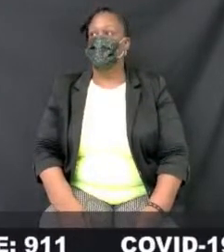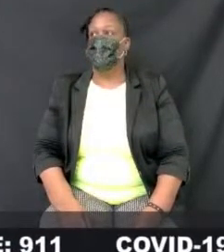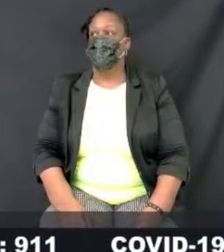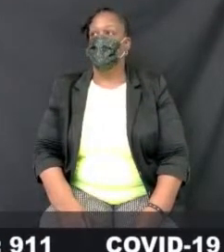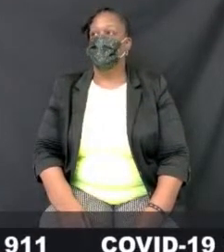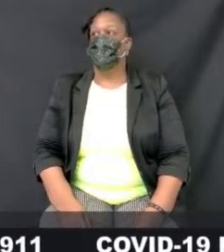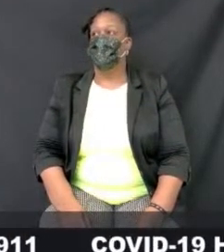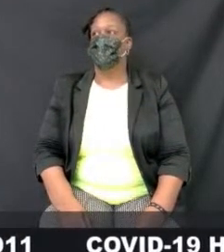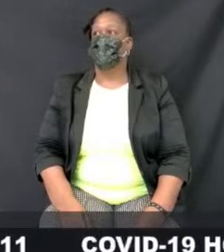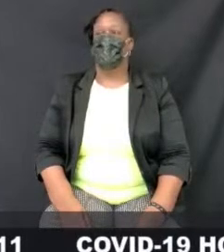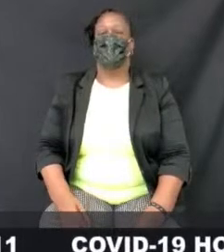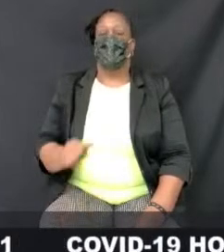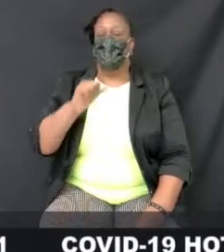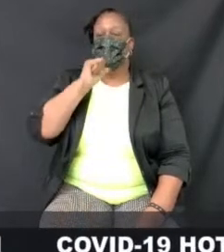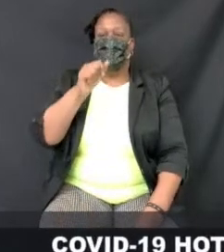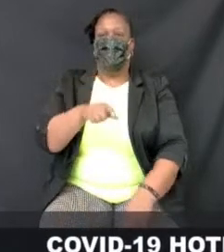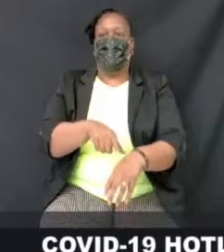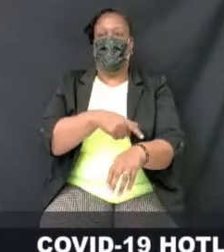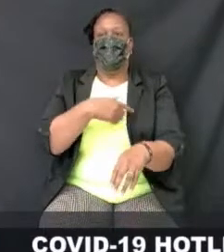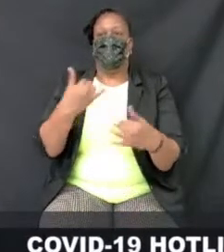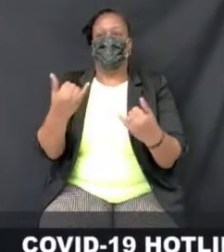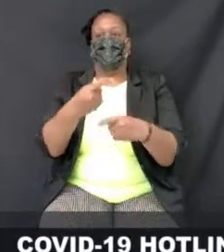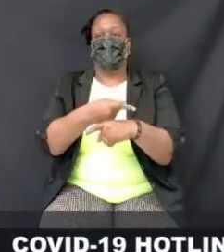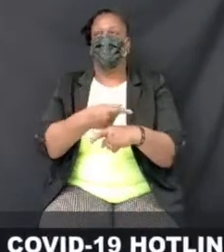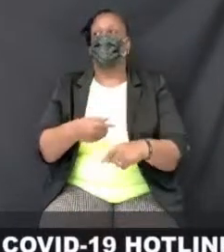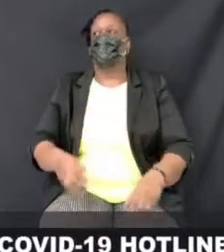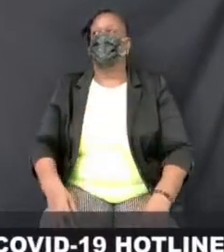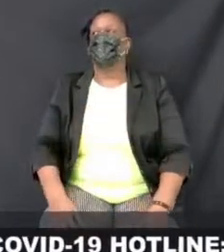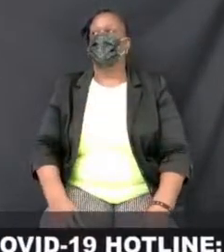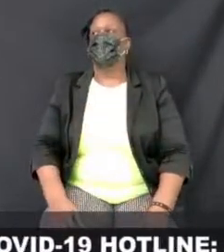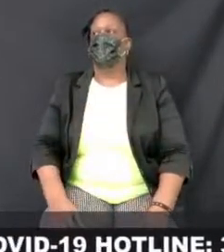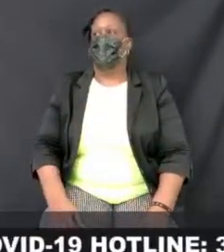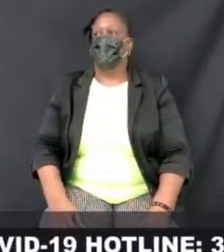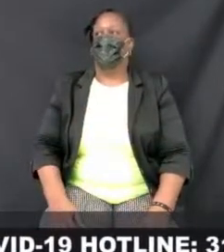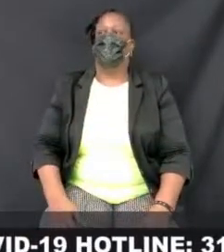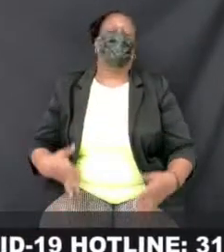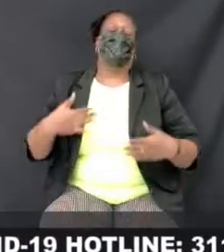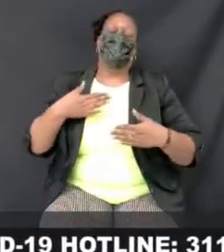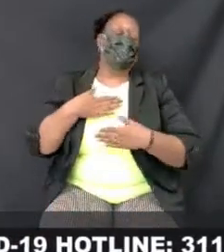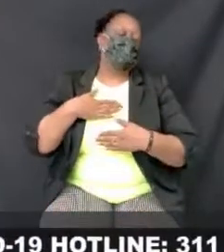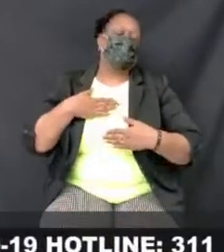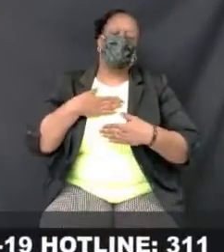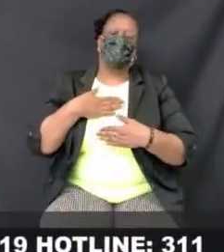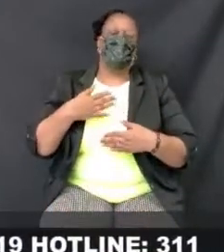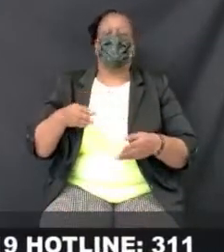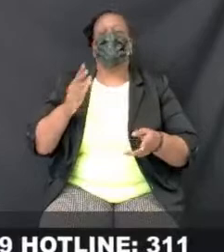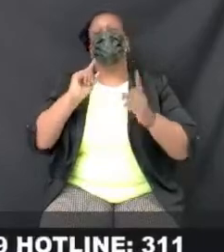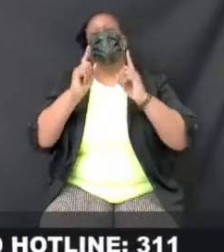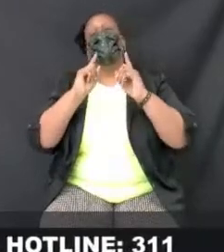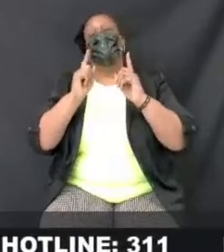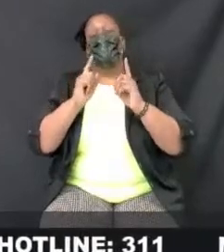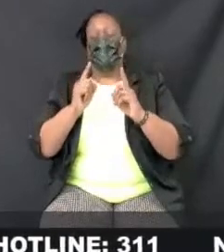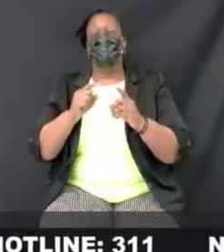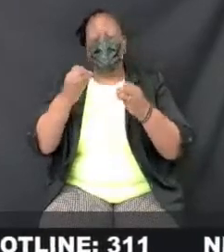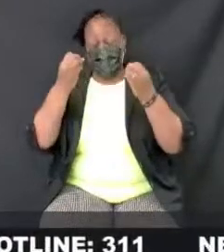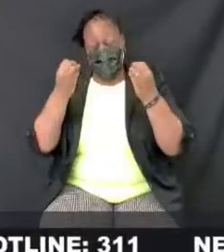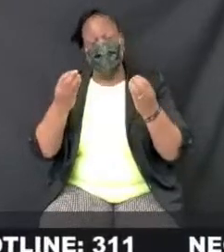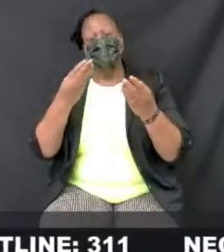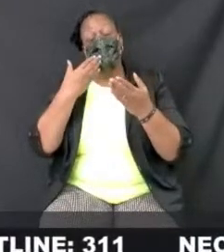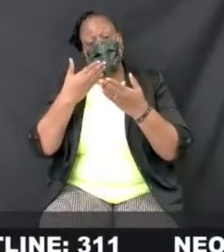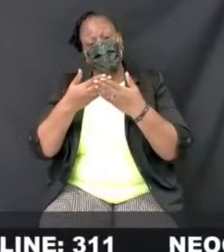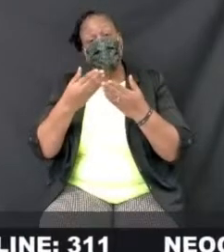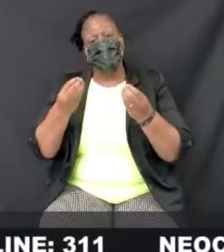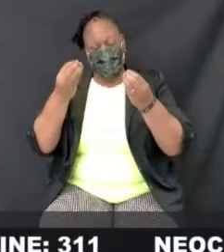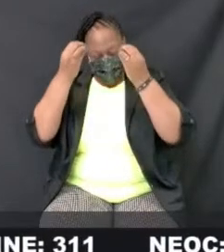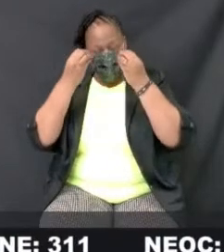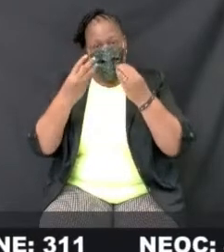as lengthy as the doctor. I was beginning to enjoy his presentation, very informative and filled